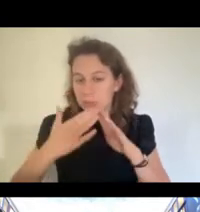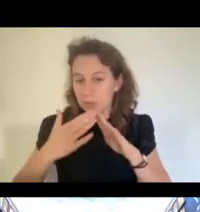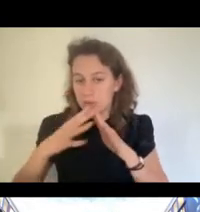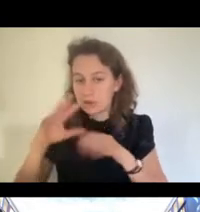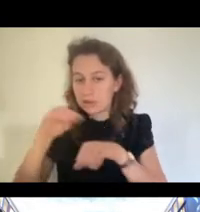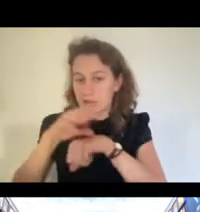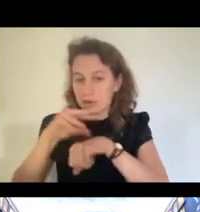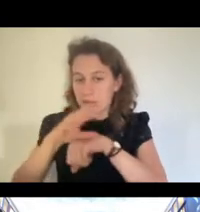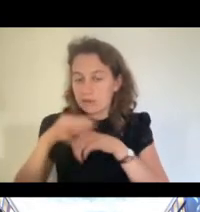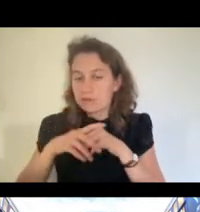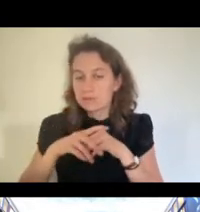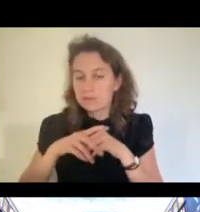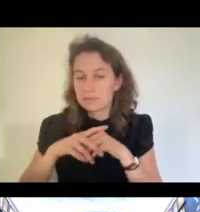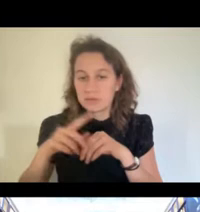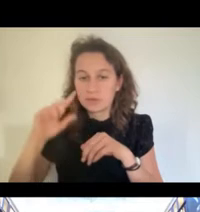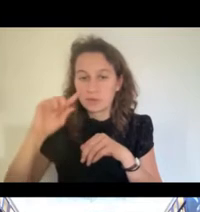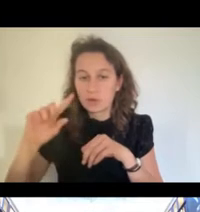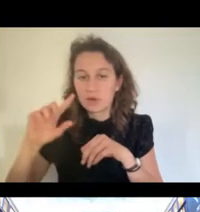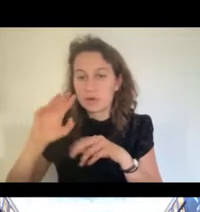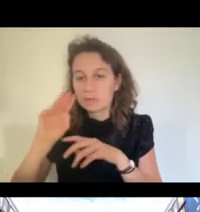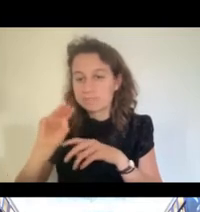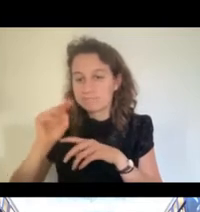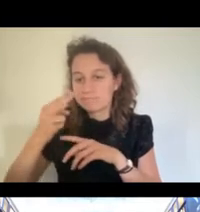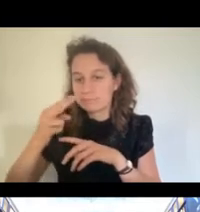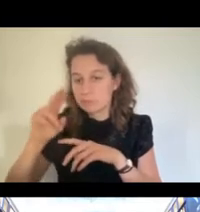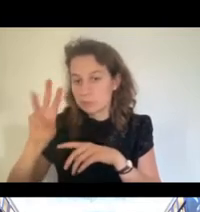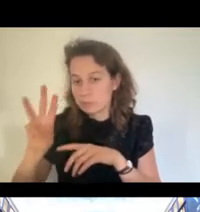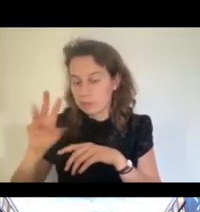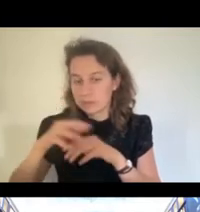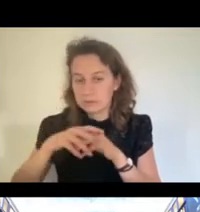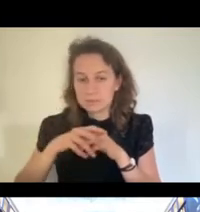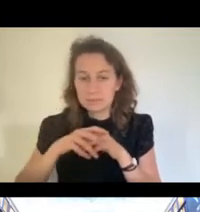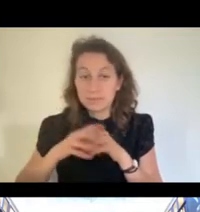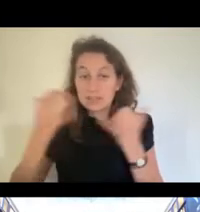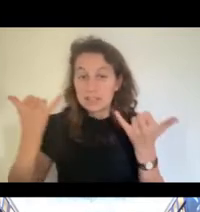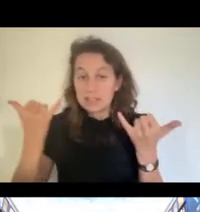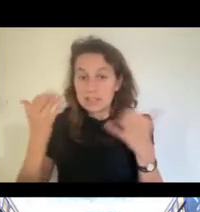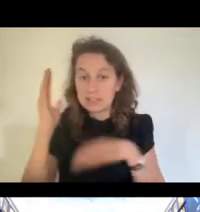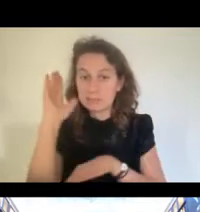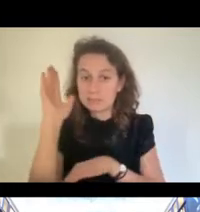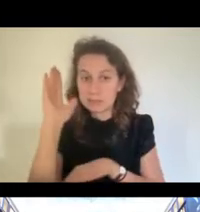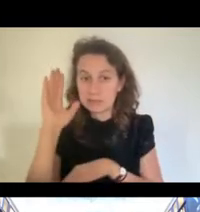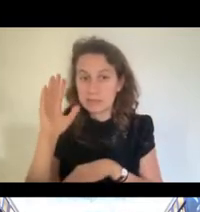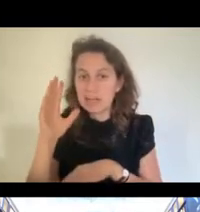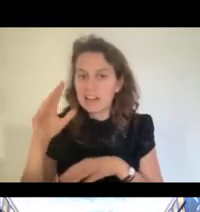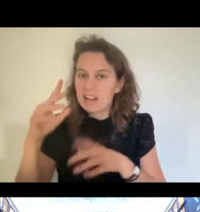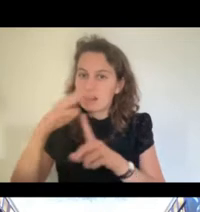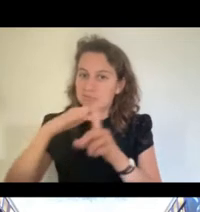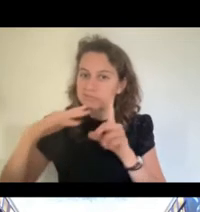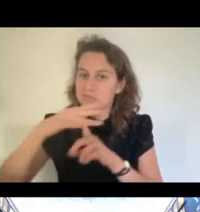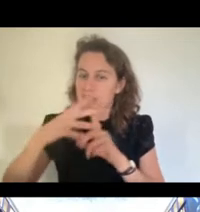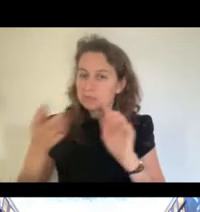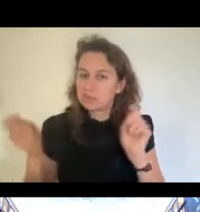the National Endowment for the Humanities. Today's presentation, Climate Change in Art, is a